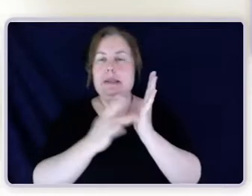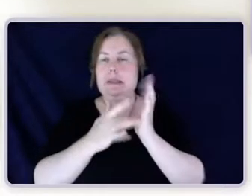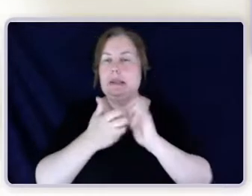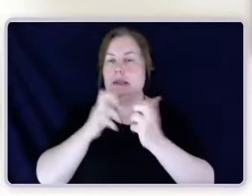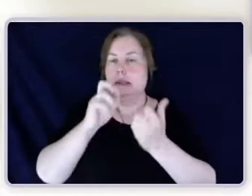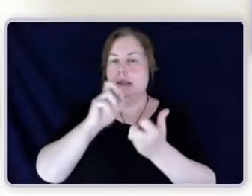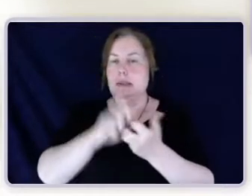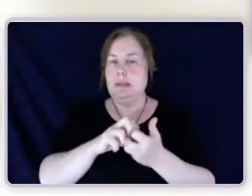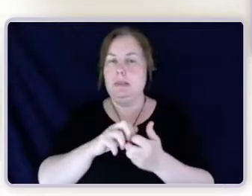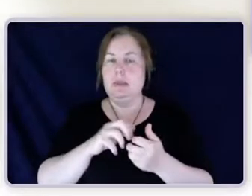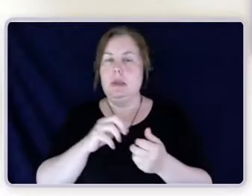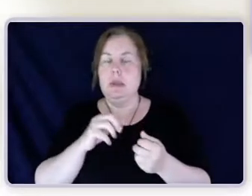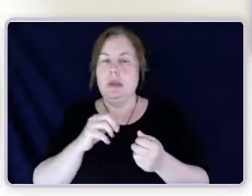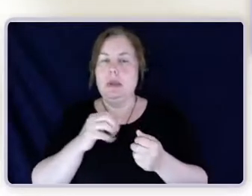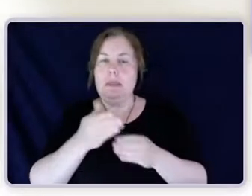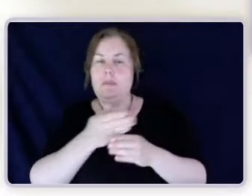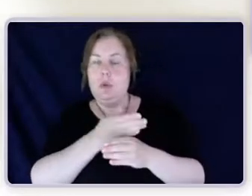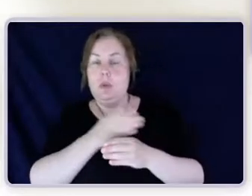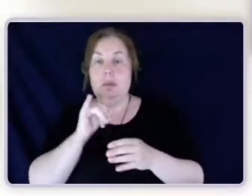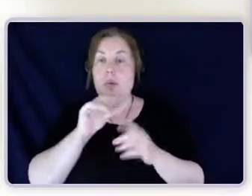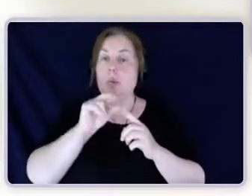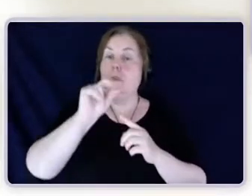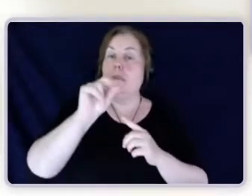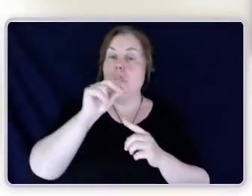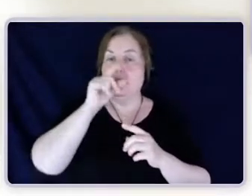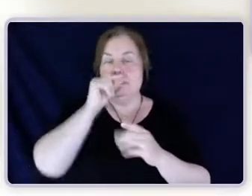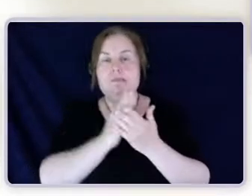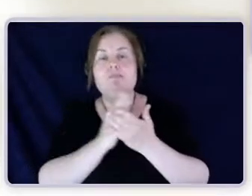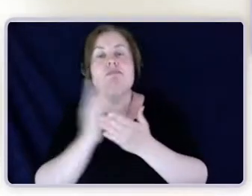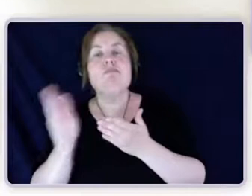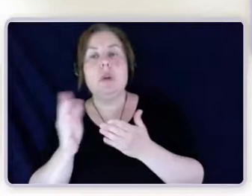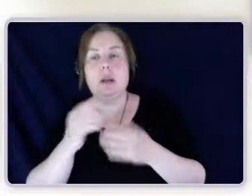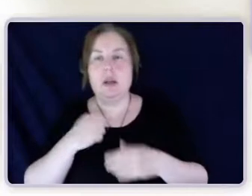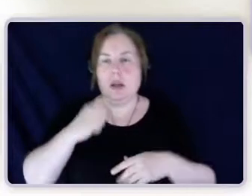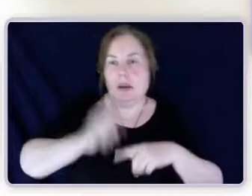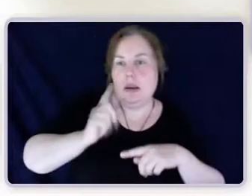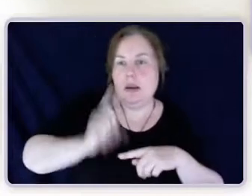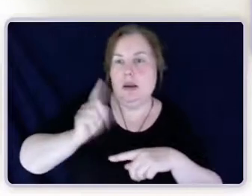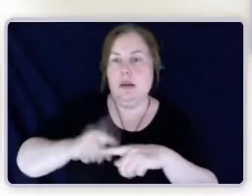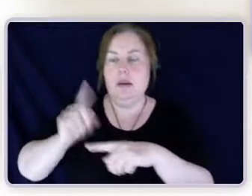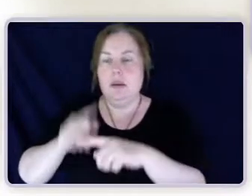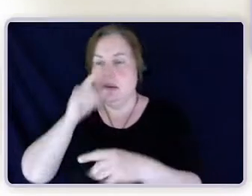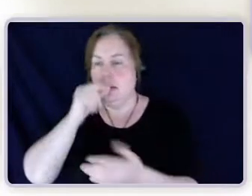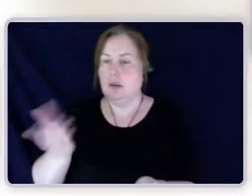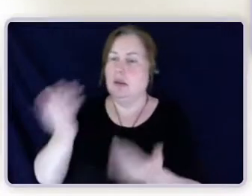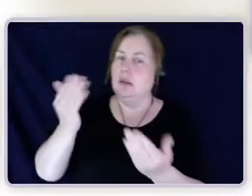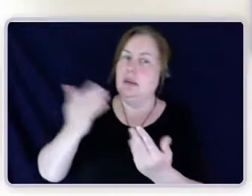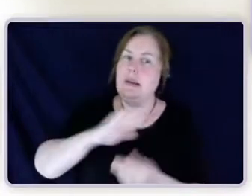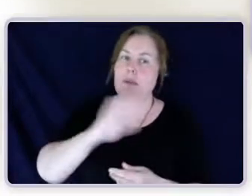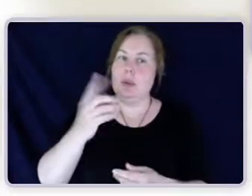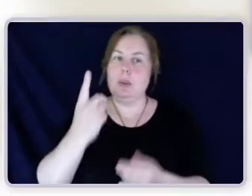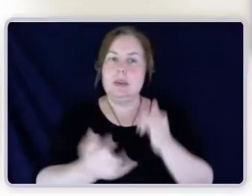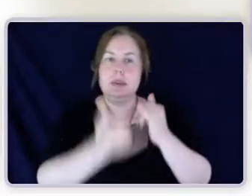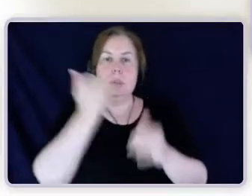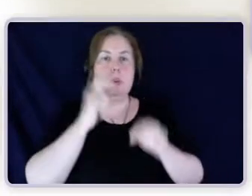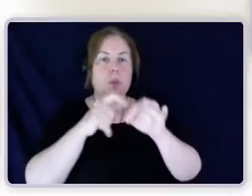12, but if we need to hurry up along so we get everyone's questions, and I'm happy to do that as well. So if I do go through the